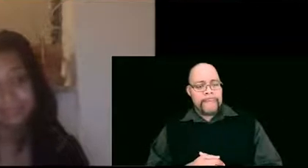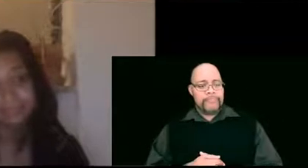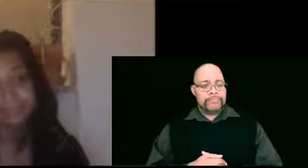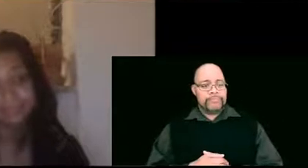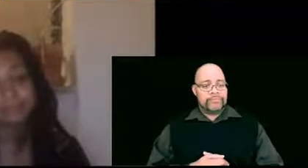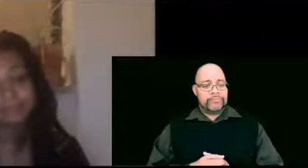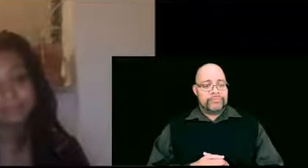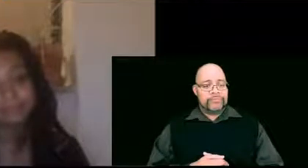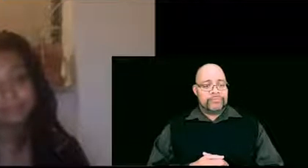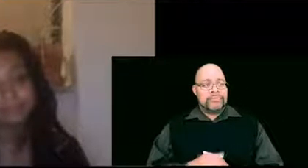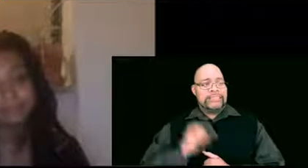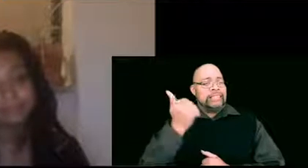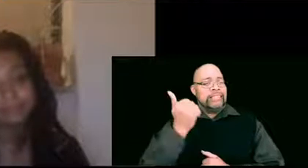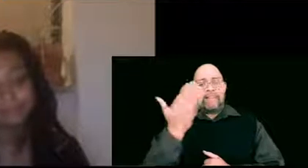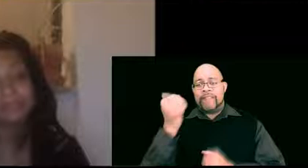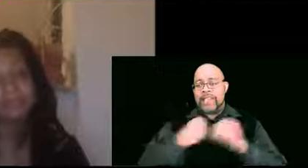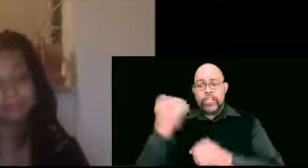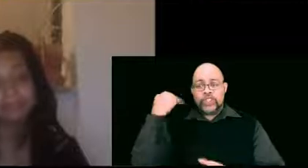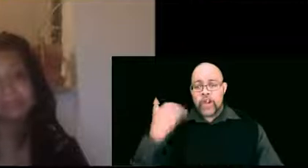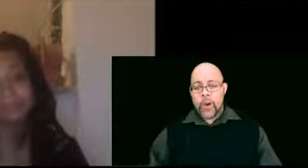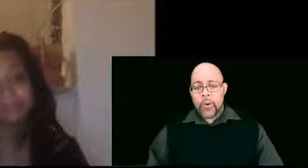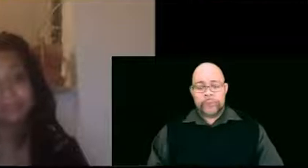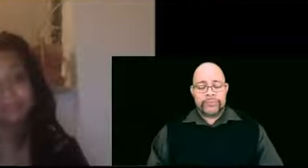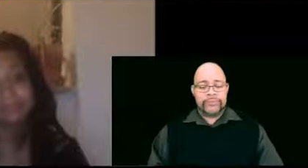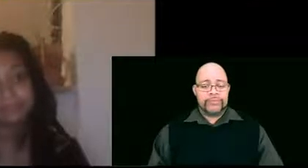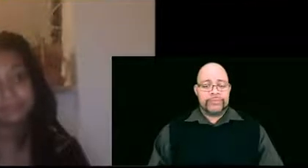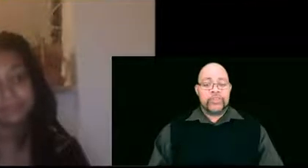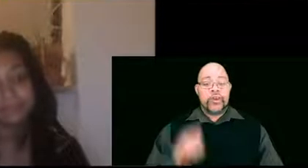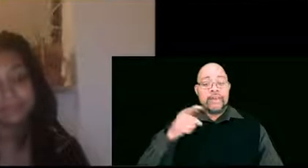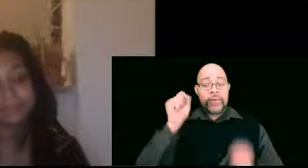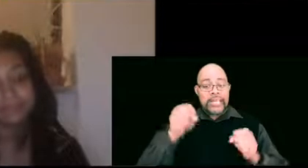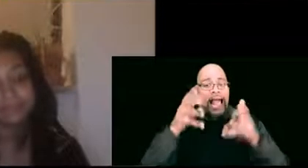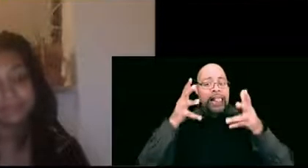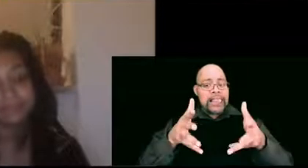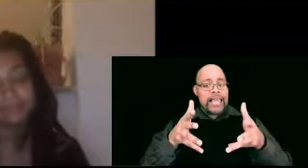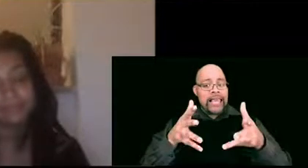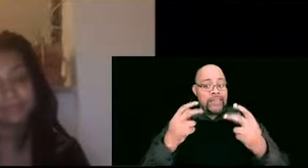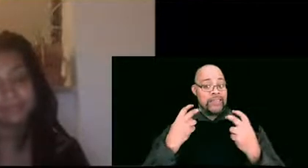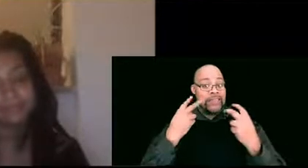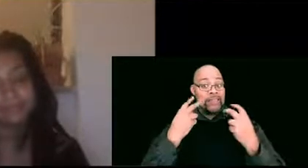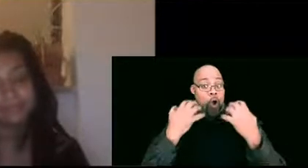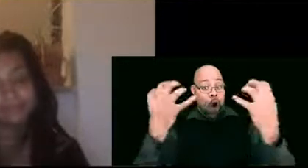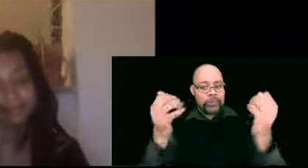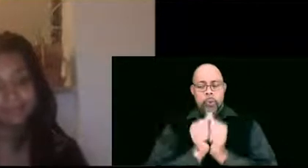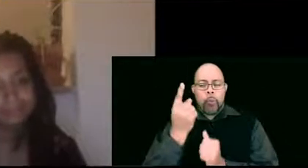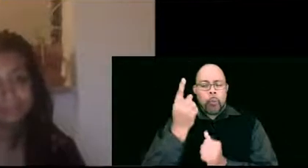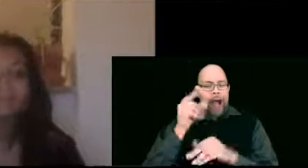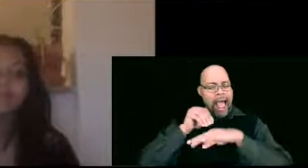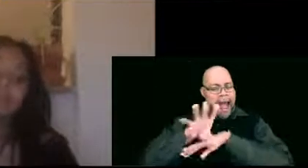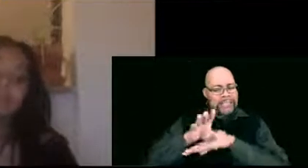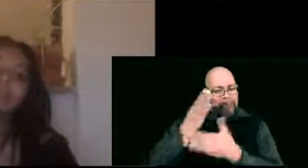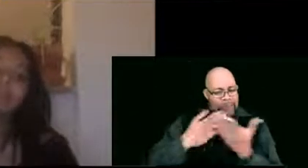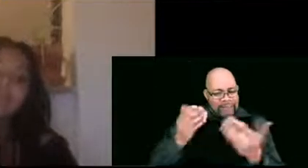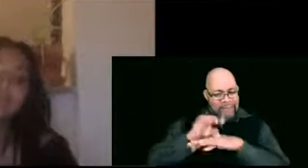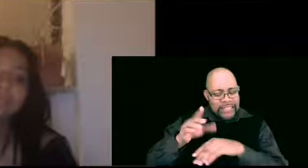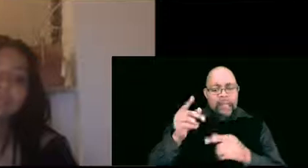for them 10, 15 years ago. So if you could leave the viewers with one piece